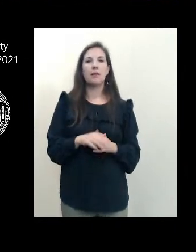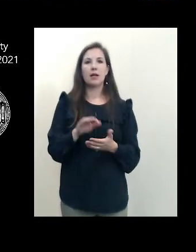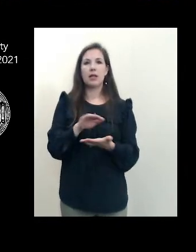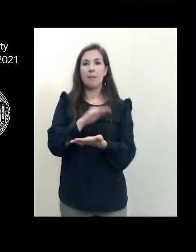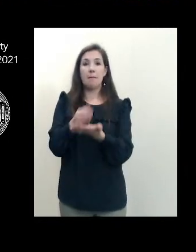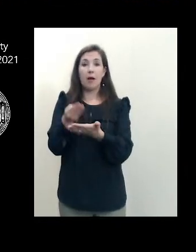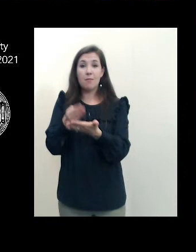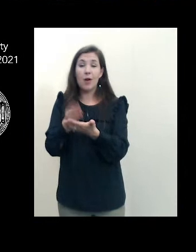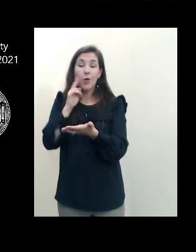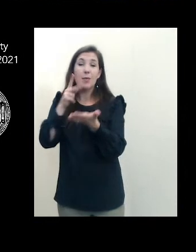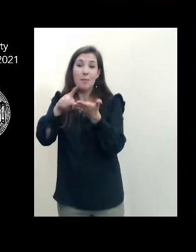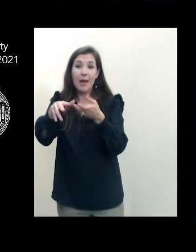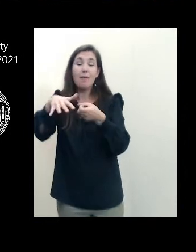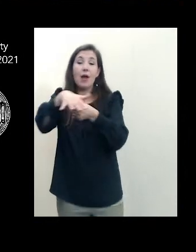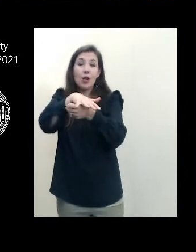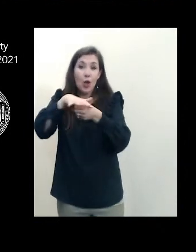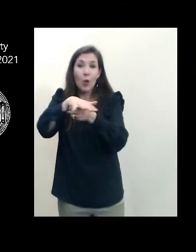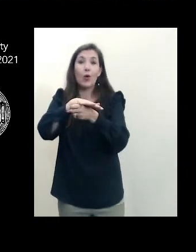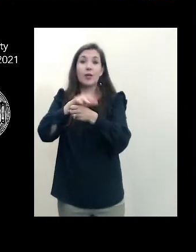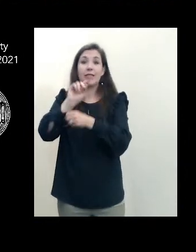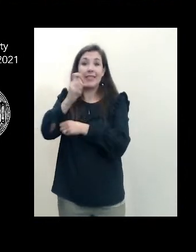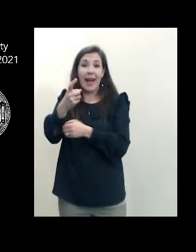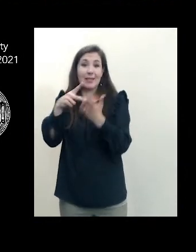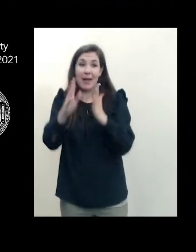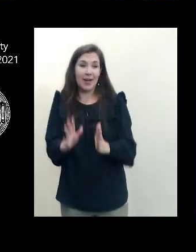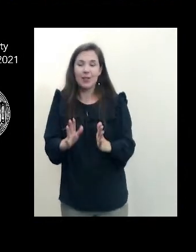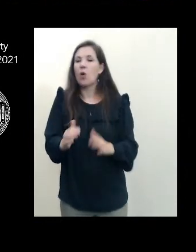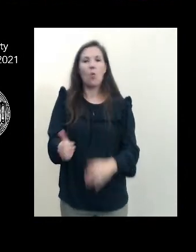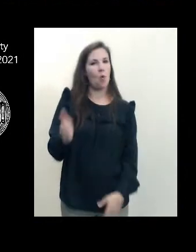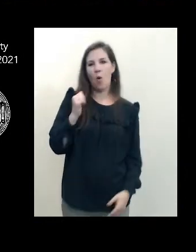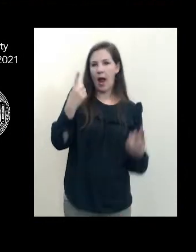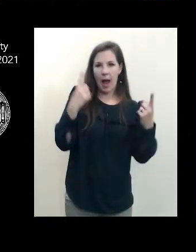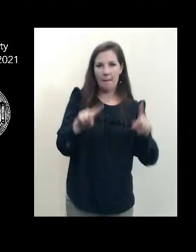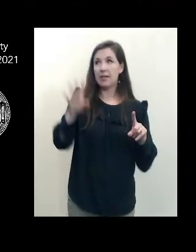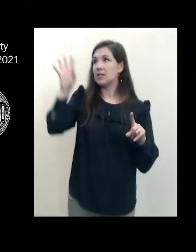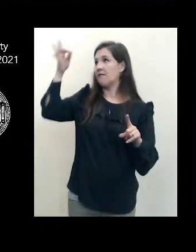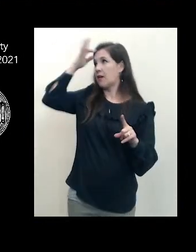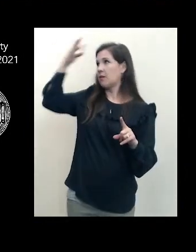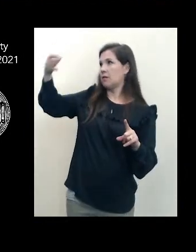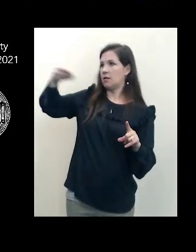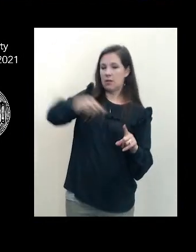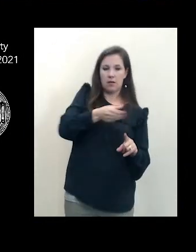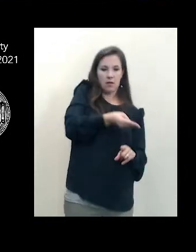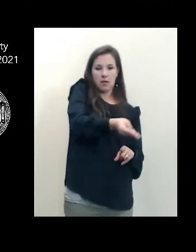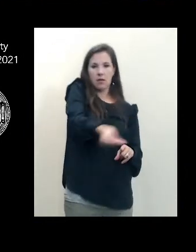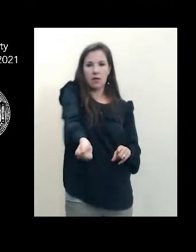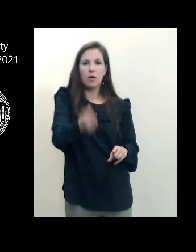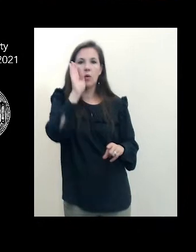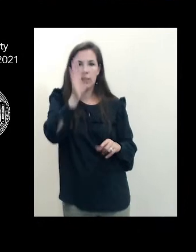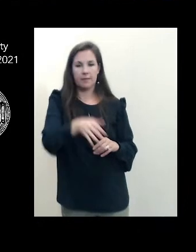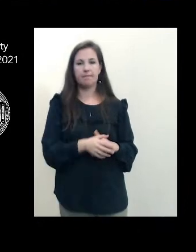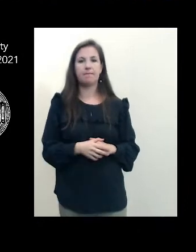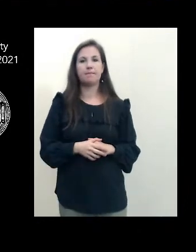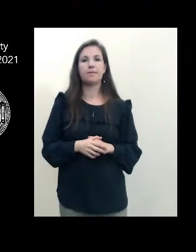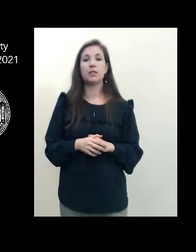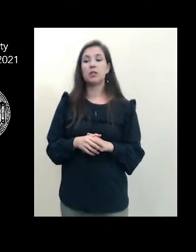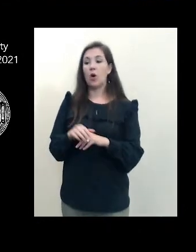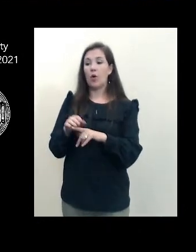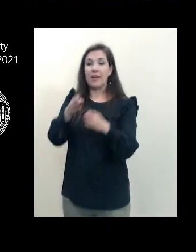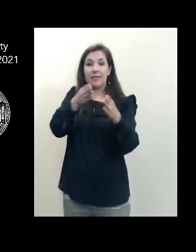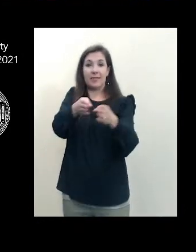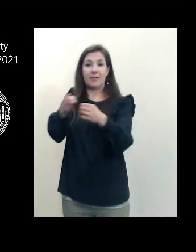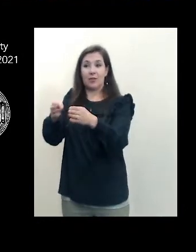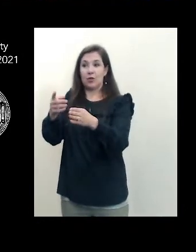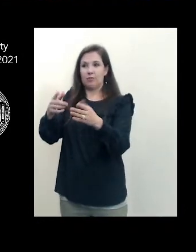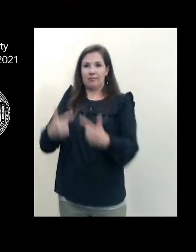be paid by local taxpayers, local ratepayers. That's not going to happen. It's now going to be paid for out of American Rescue Plan funds, so our ratepayers are not